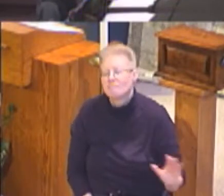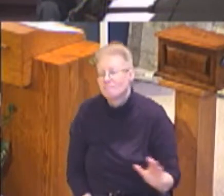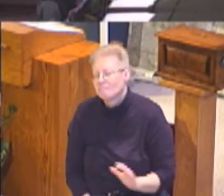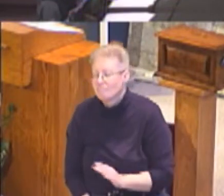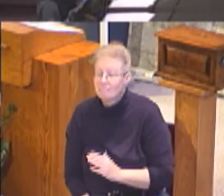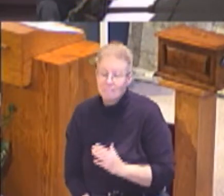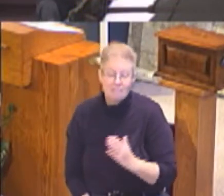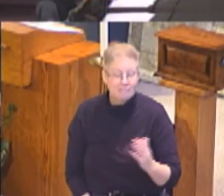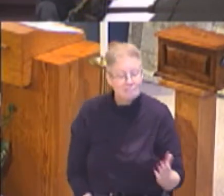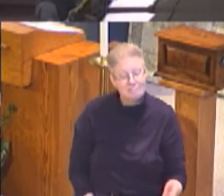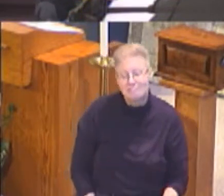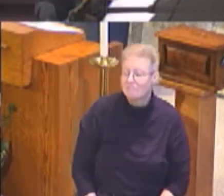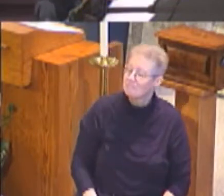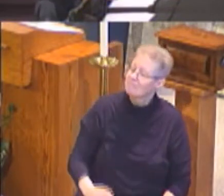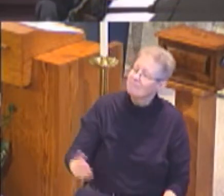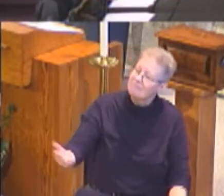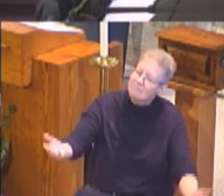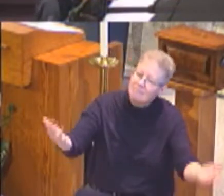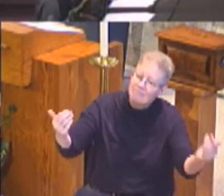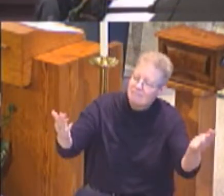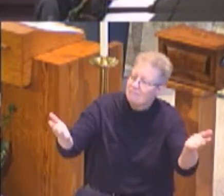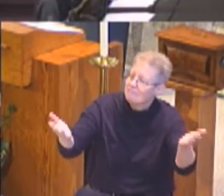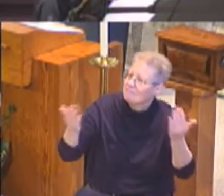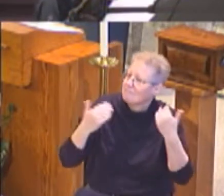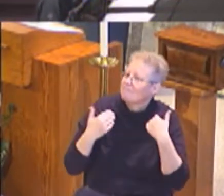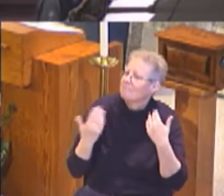Come to my table